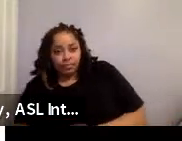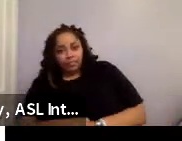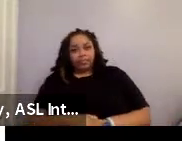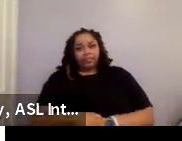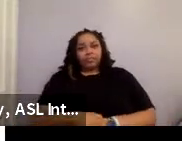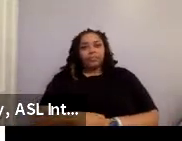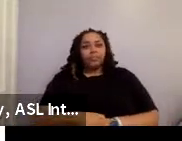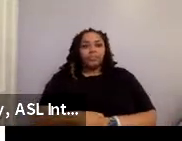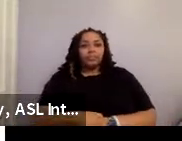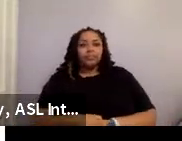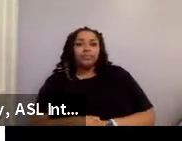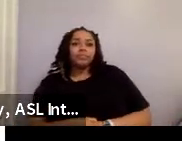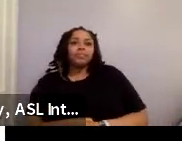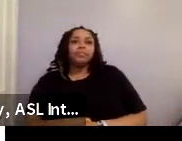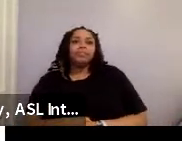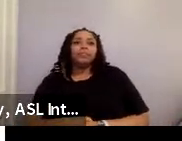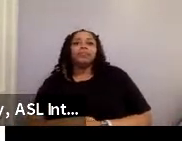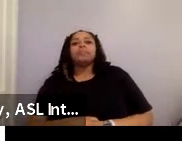We're now on slide 2.